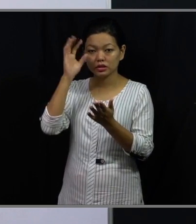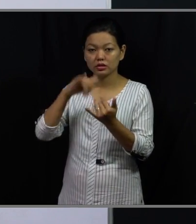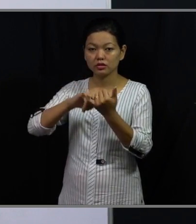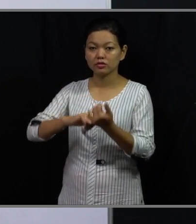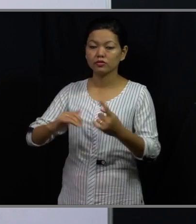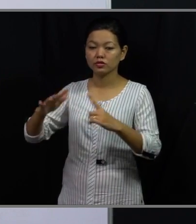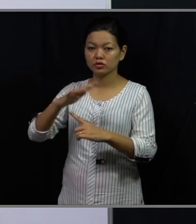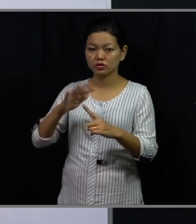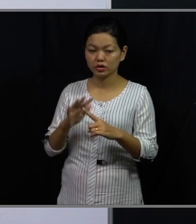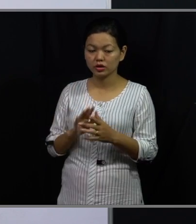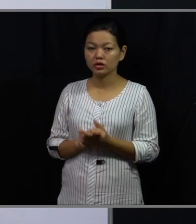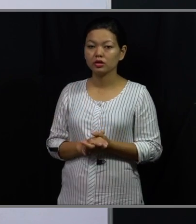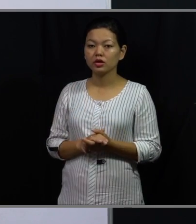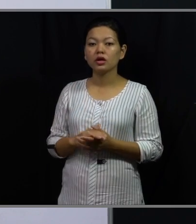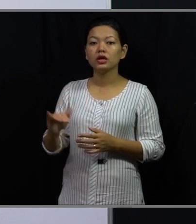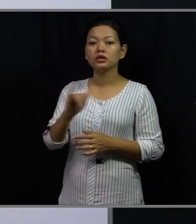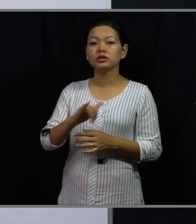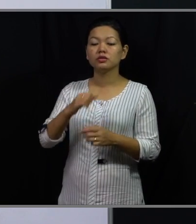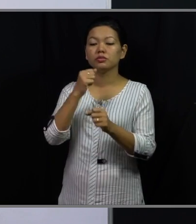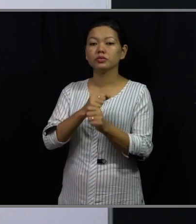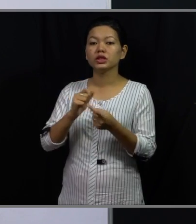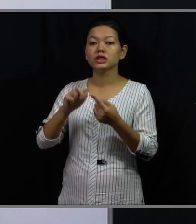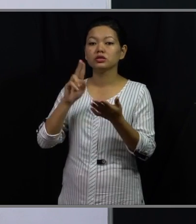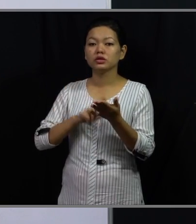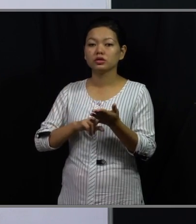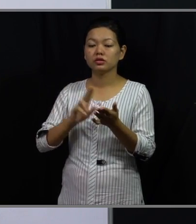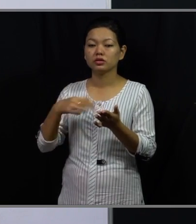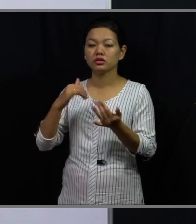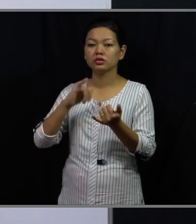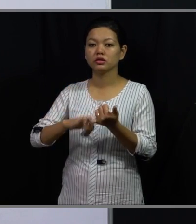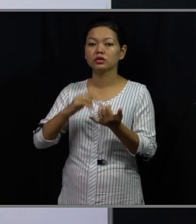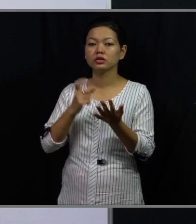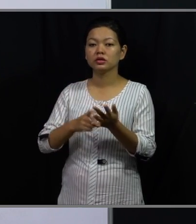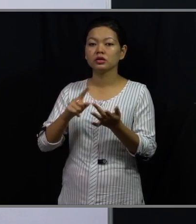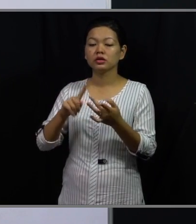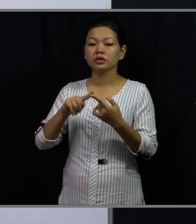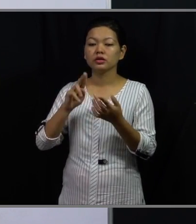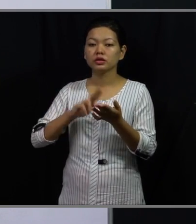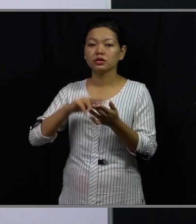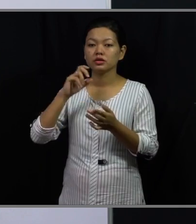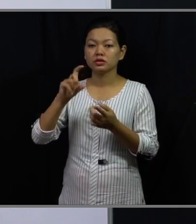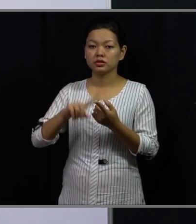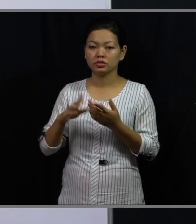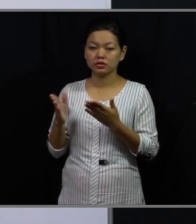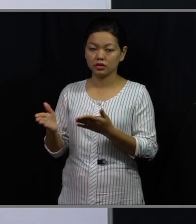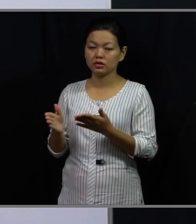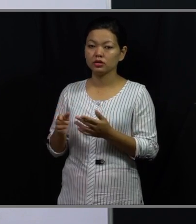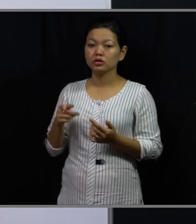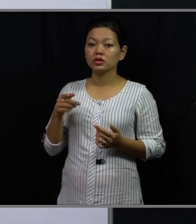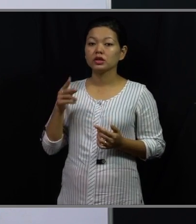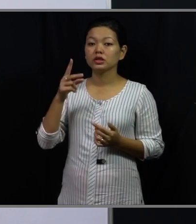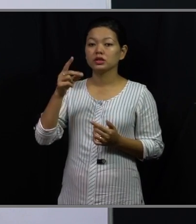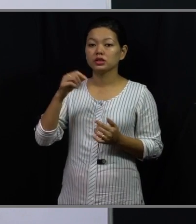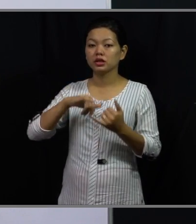the components of varieties of sciences, in order to study the society. It does not